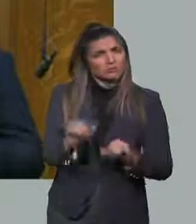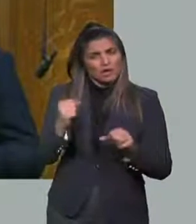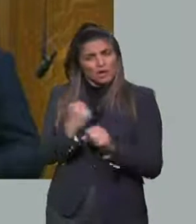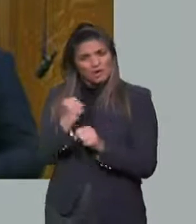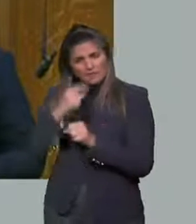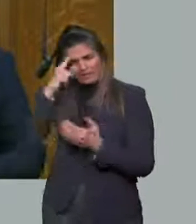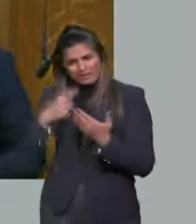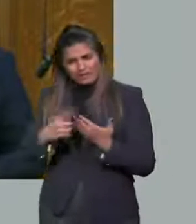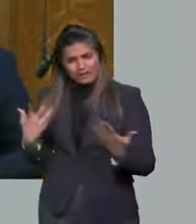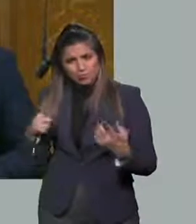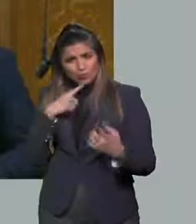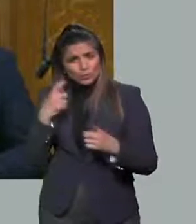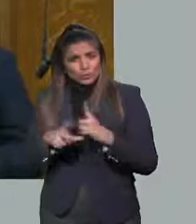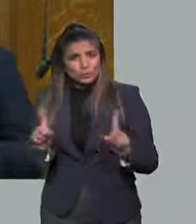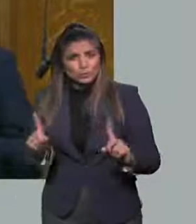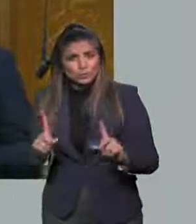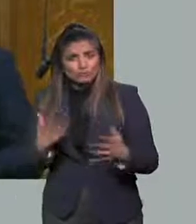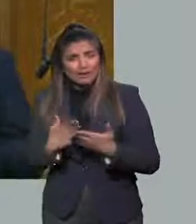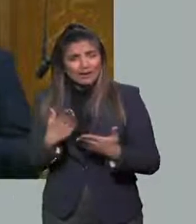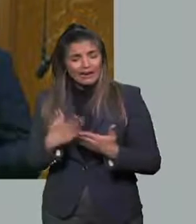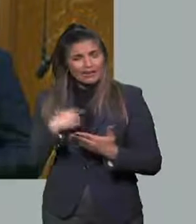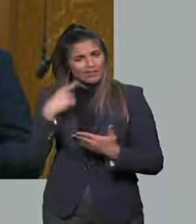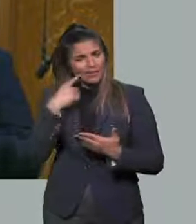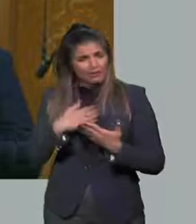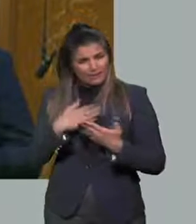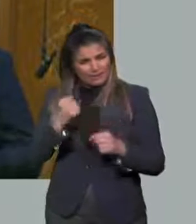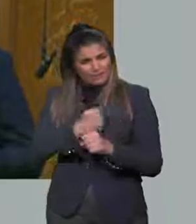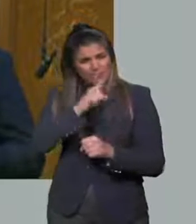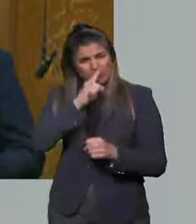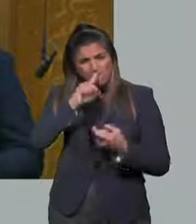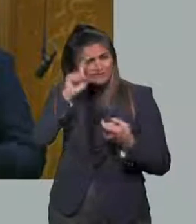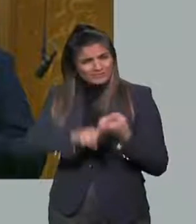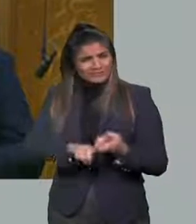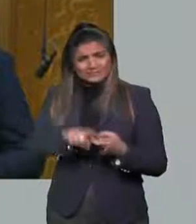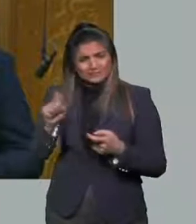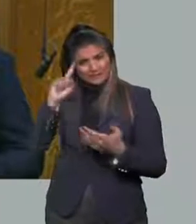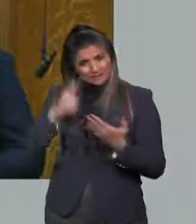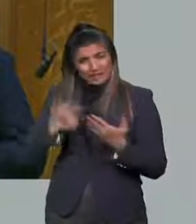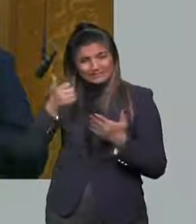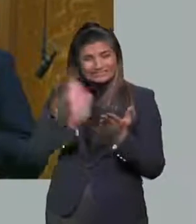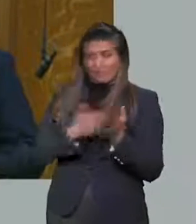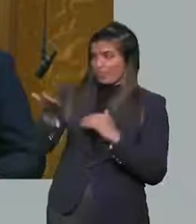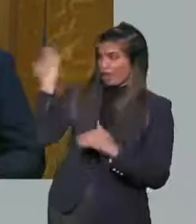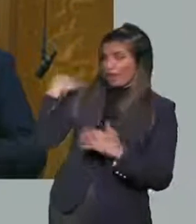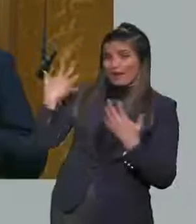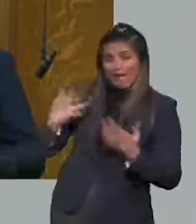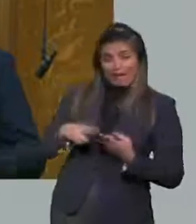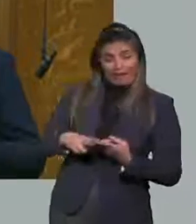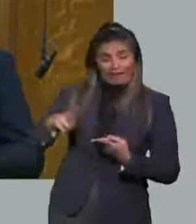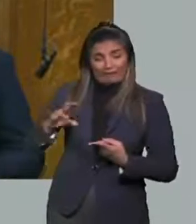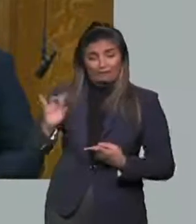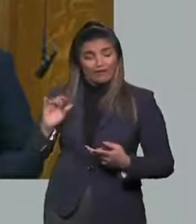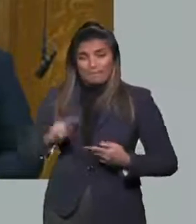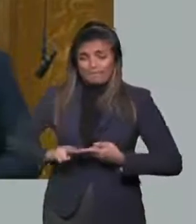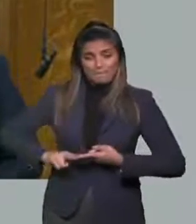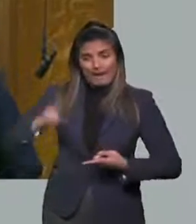don't compensate for that. So surely it's not tenable for the government to stick so rigorously to a decision taken 6 months ago, whenever circumstances have changed so